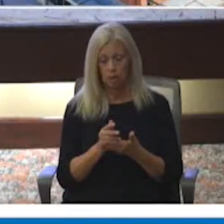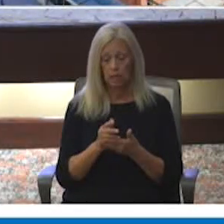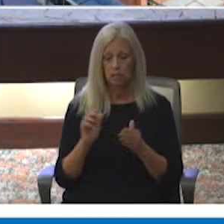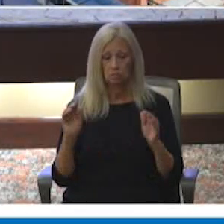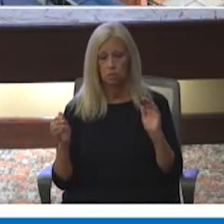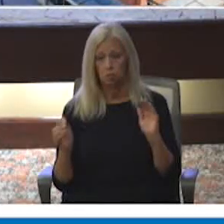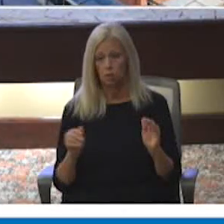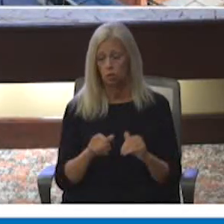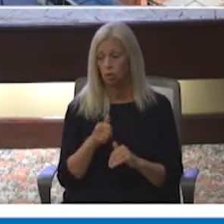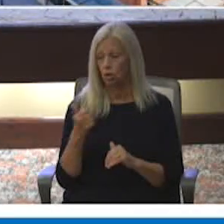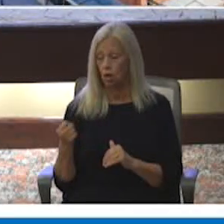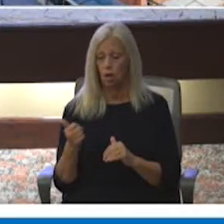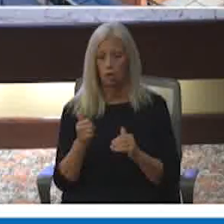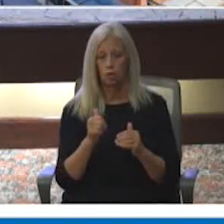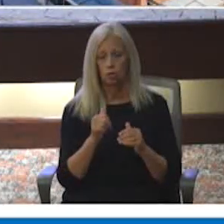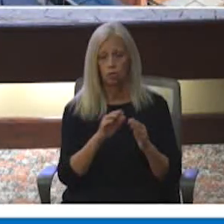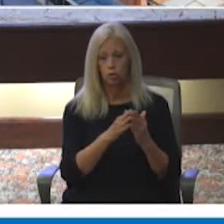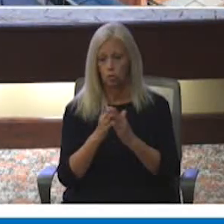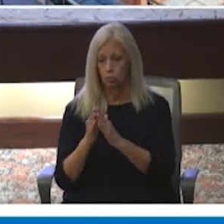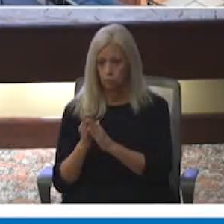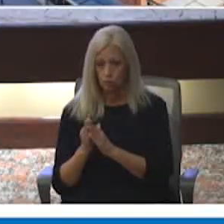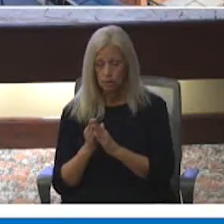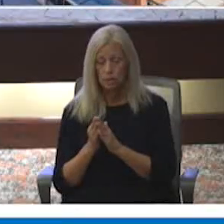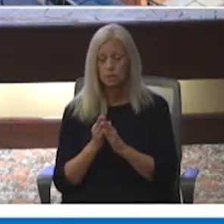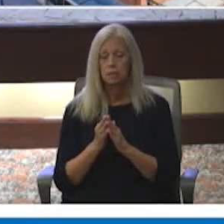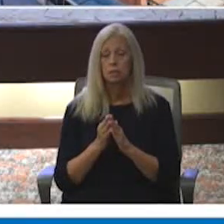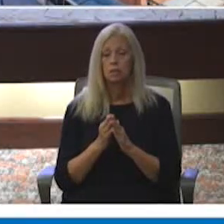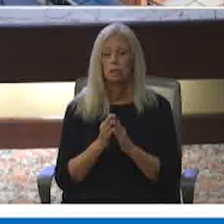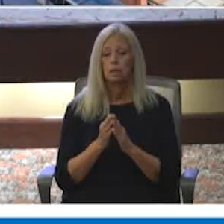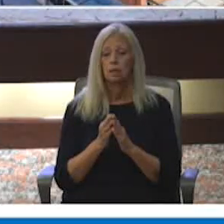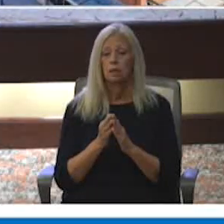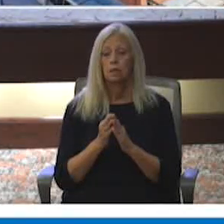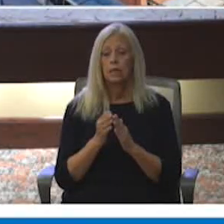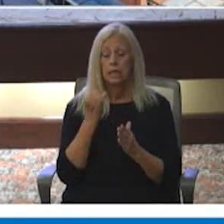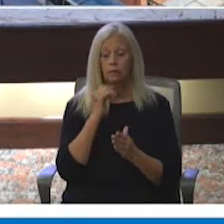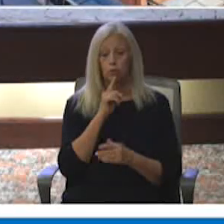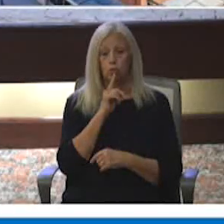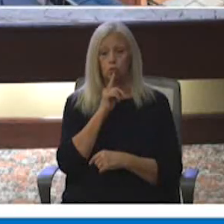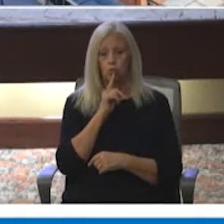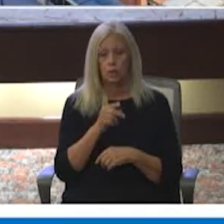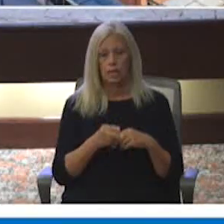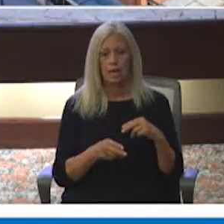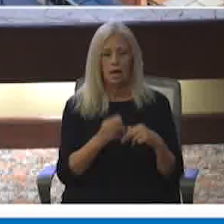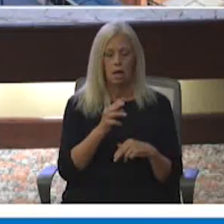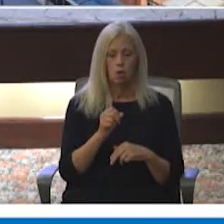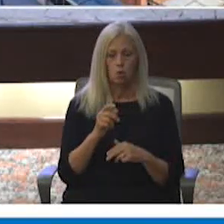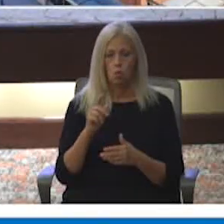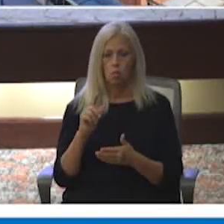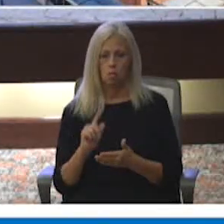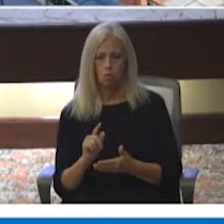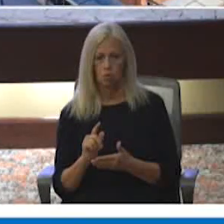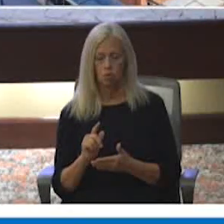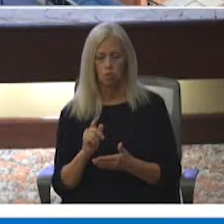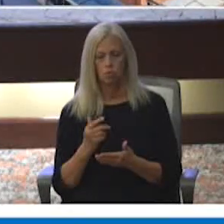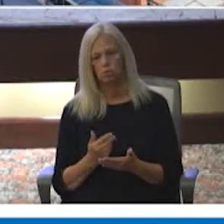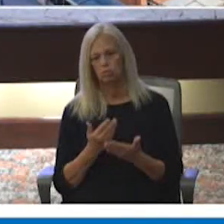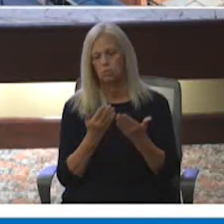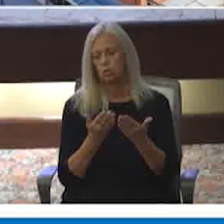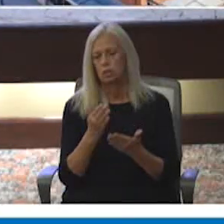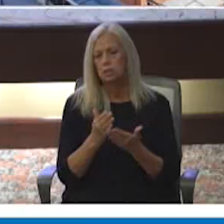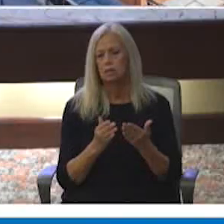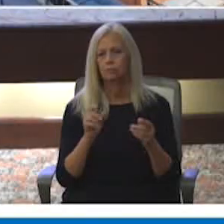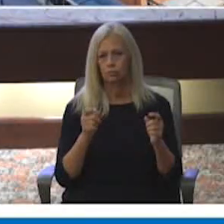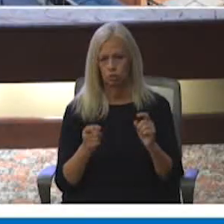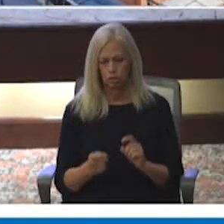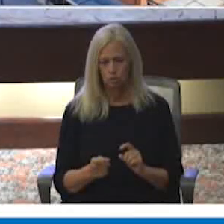other peer communities that staff helped us to identify. You know, if they were really high or really low, we suggested some changes, but for the most part, y'all